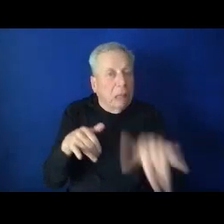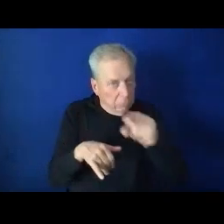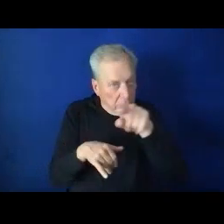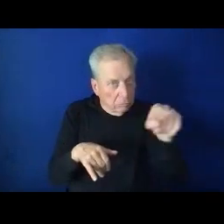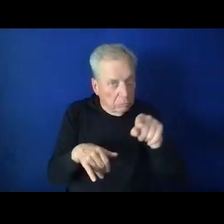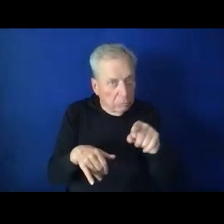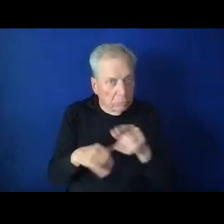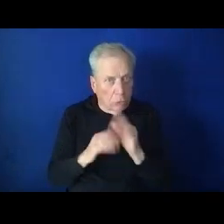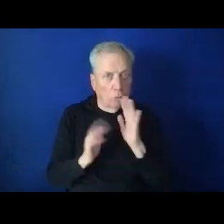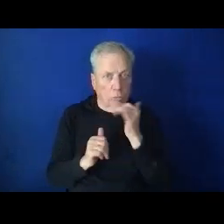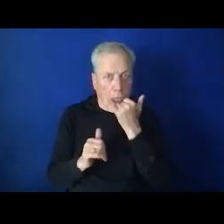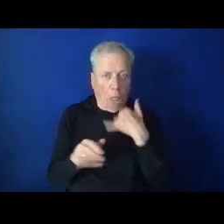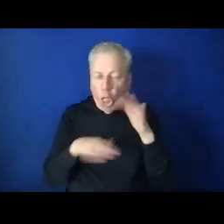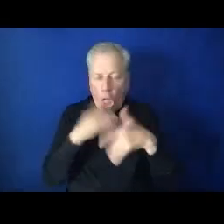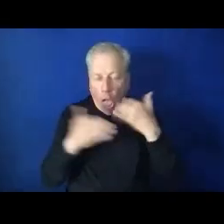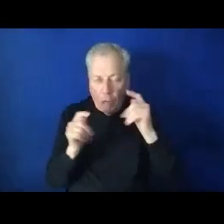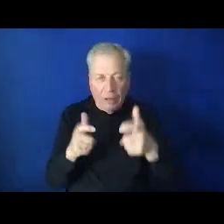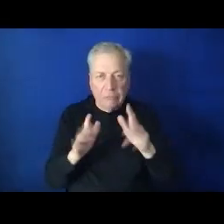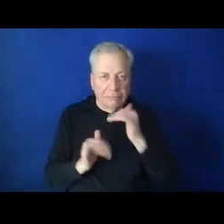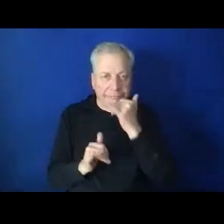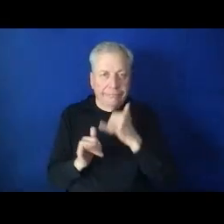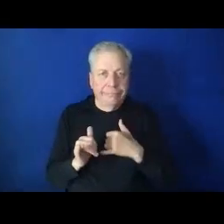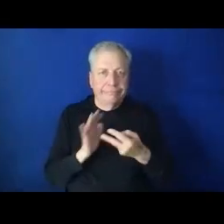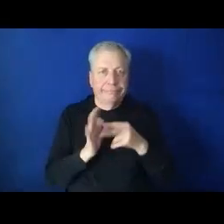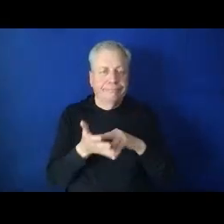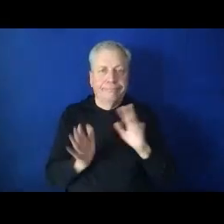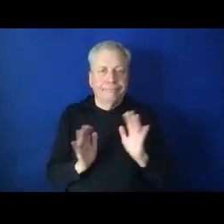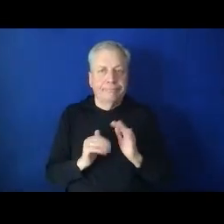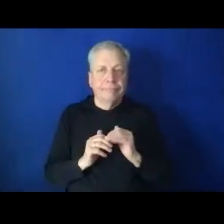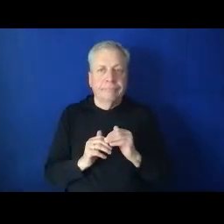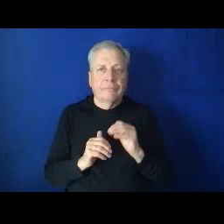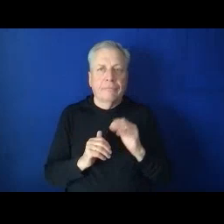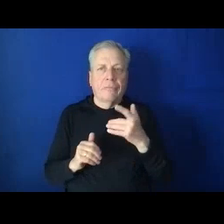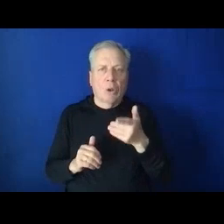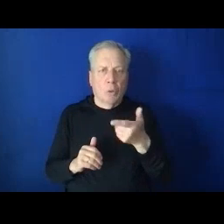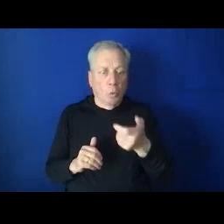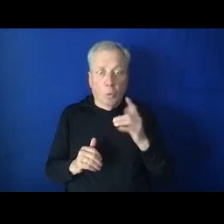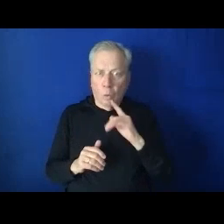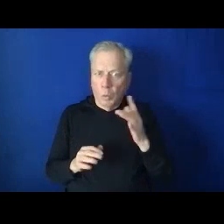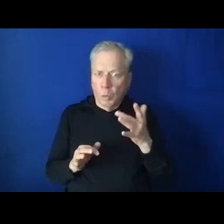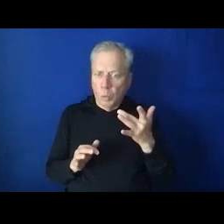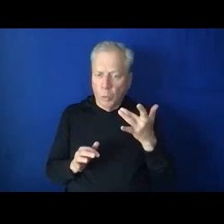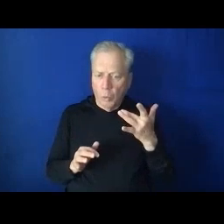Whoops, sorry, I'm going way too fast on this. This thing's very touchy.